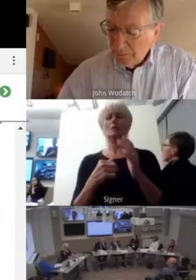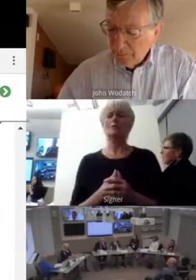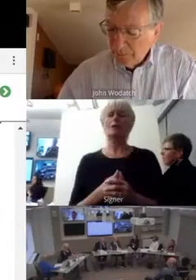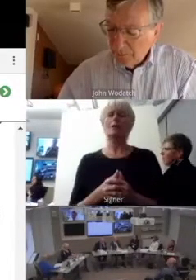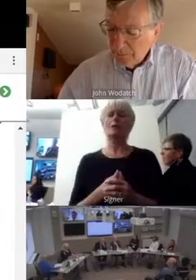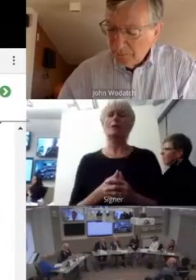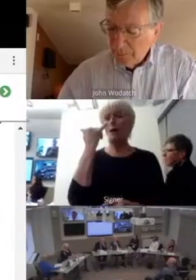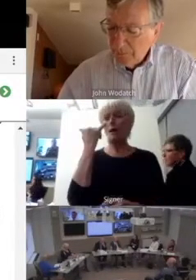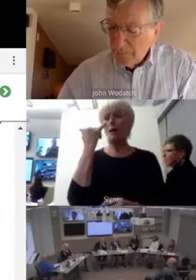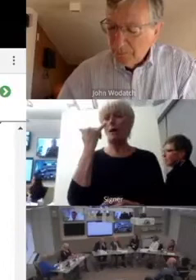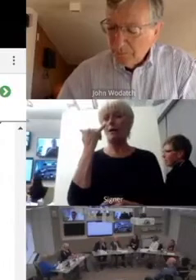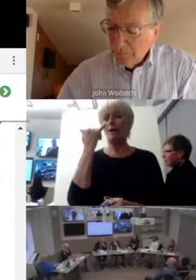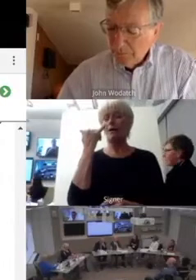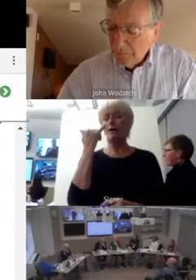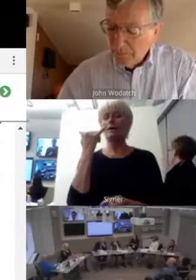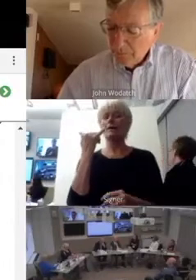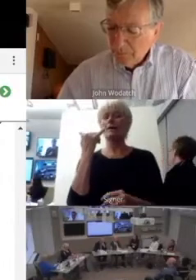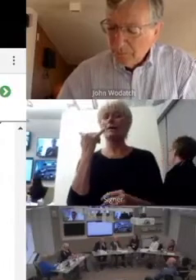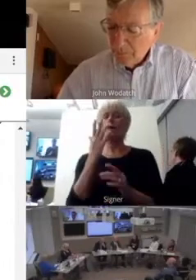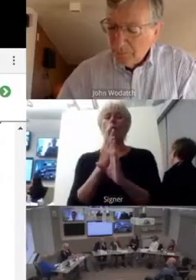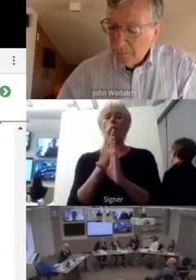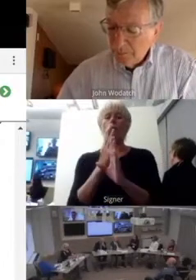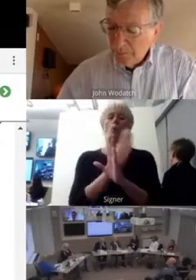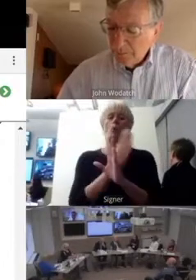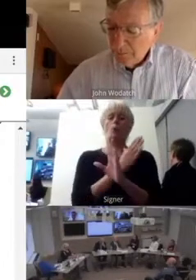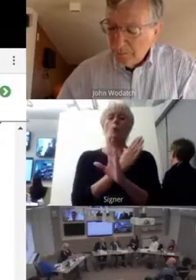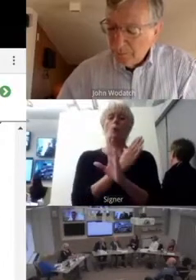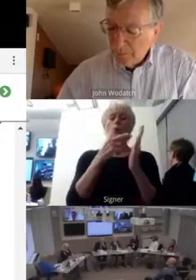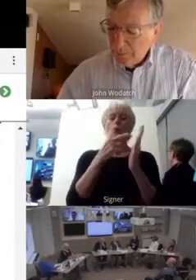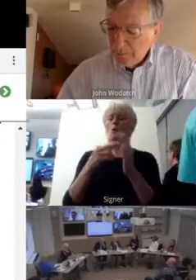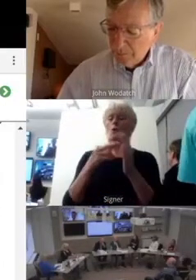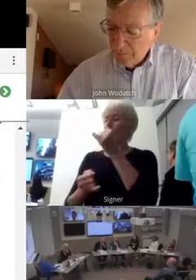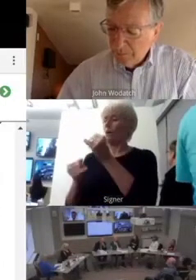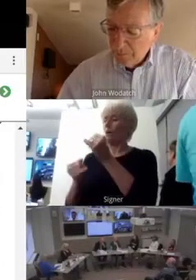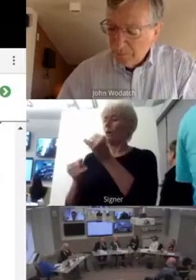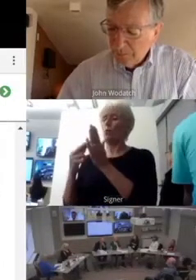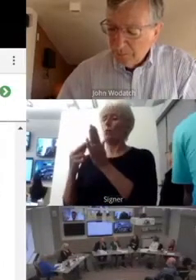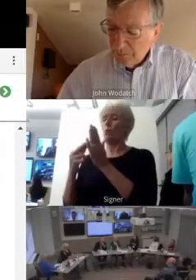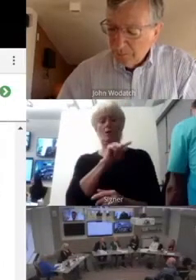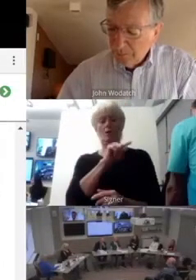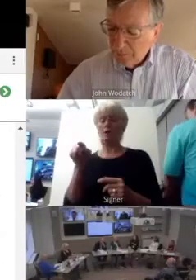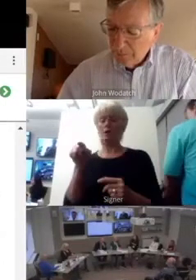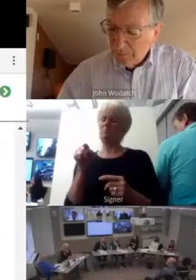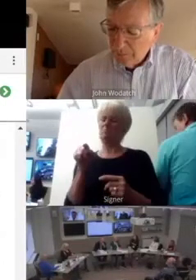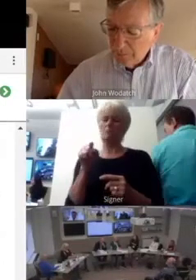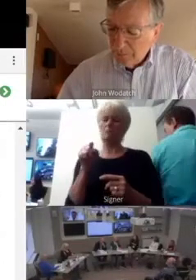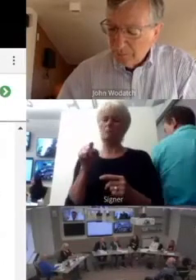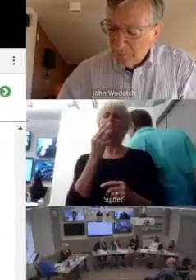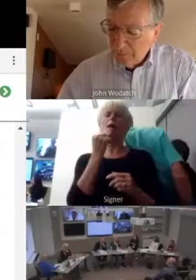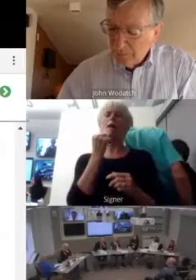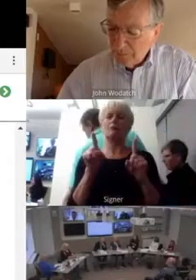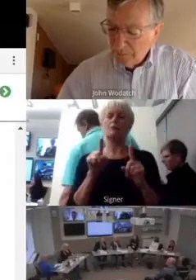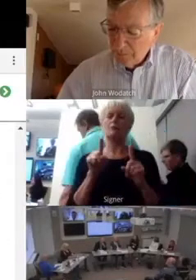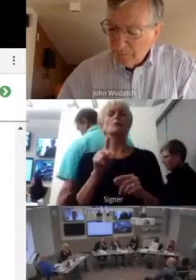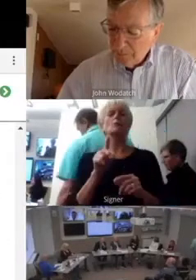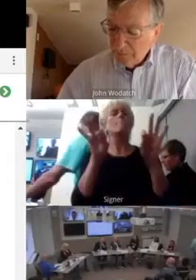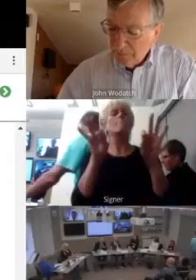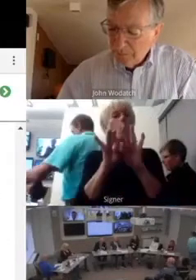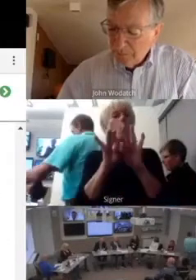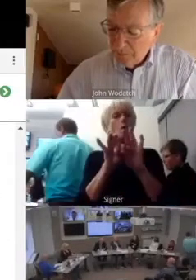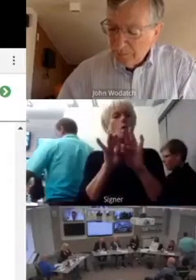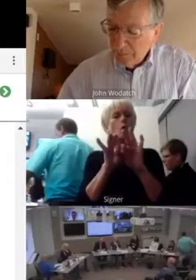rule will be very small. So it's really important that you get the proposed rule right from the